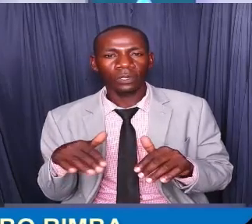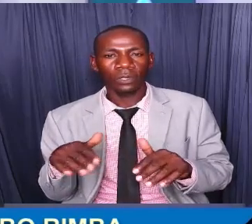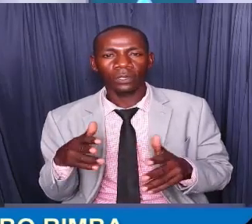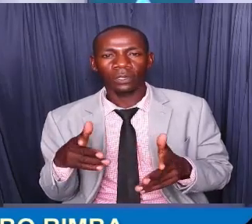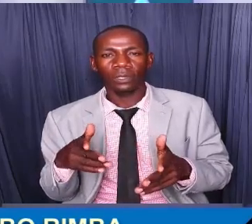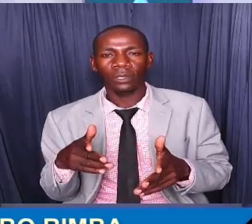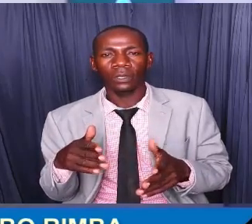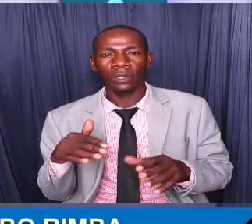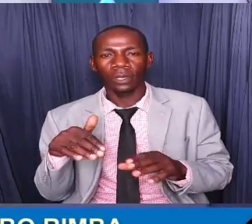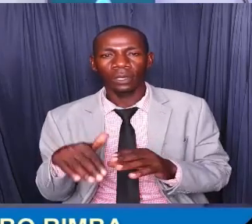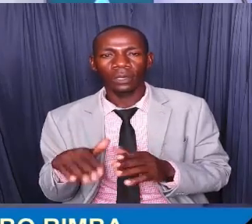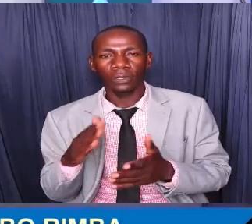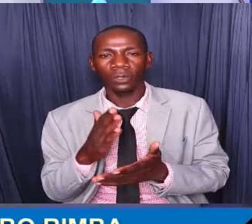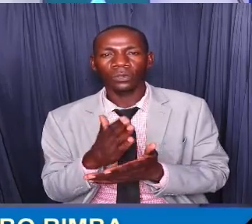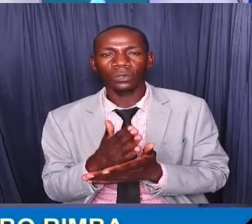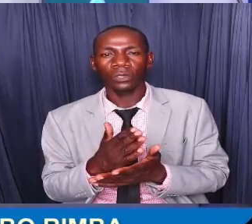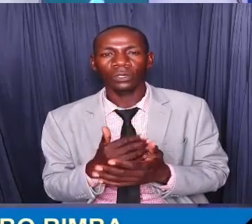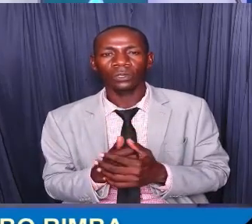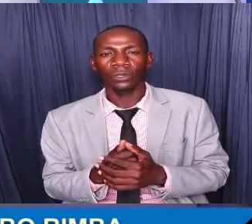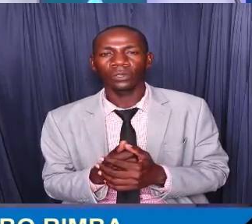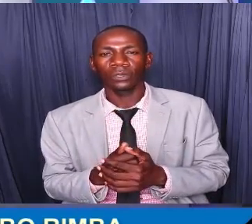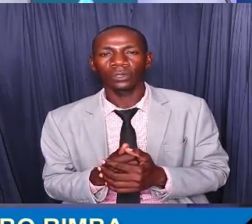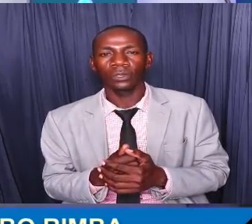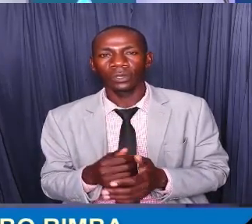deed. In the truth.